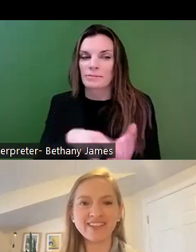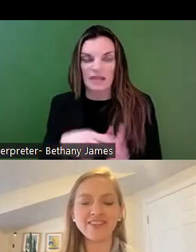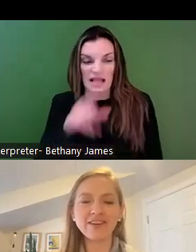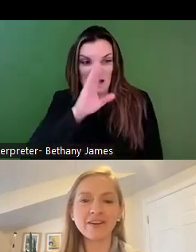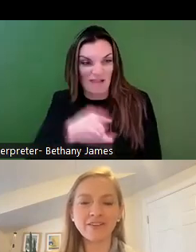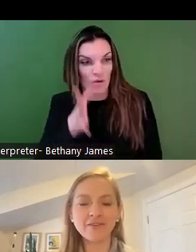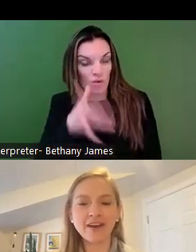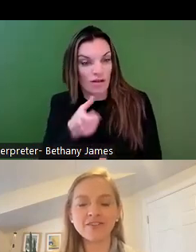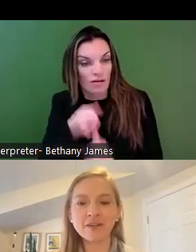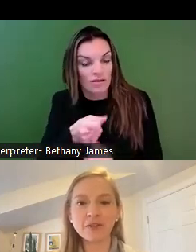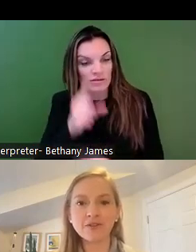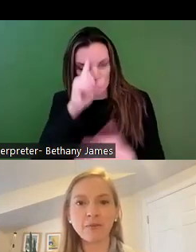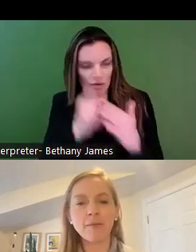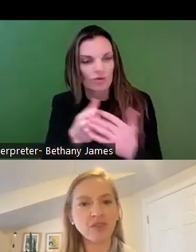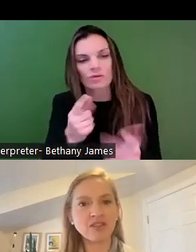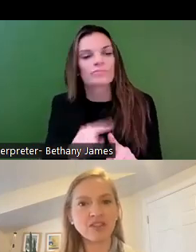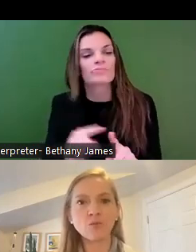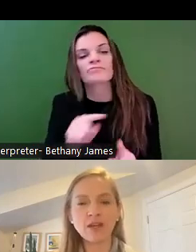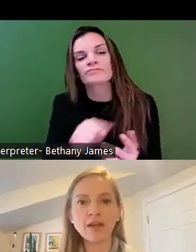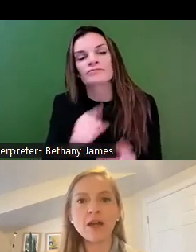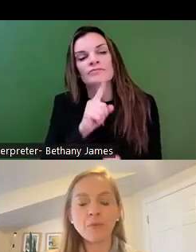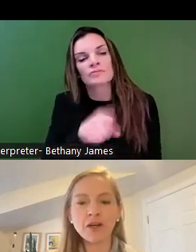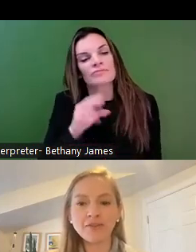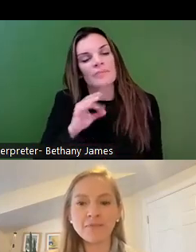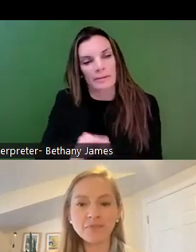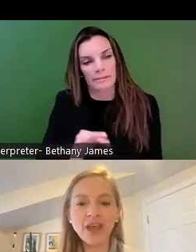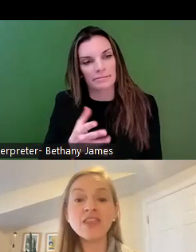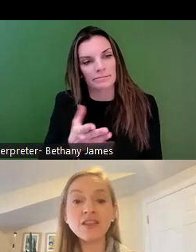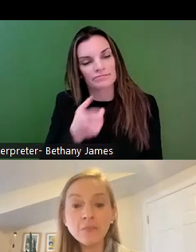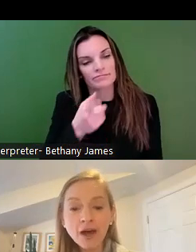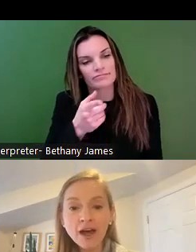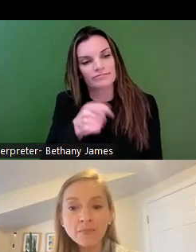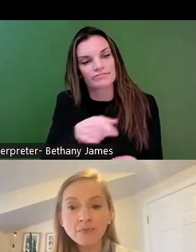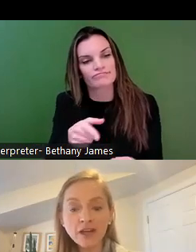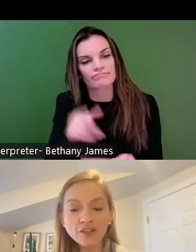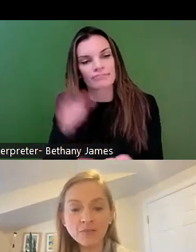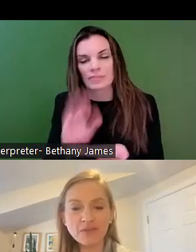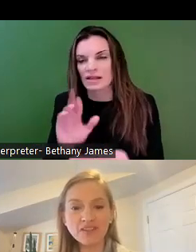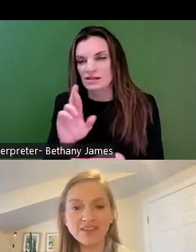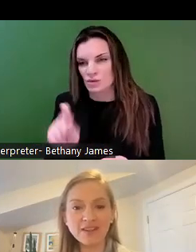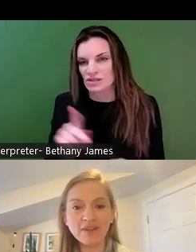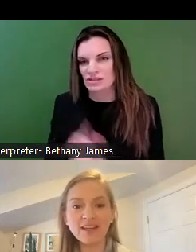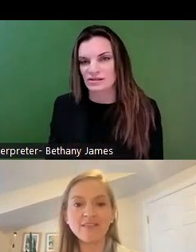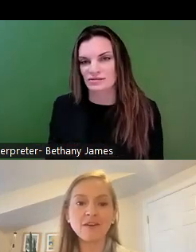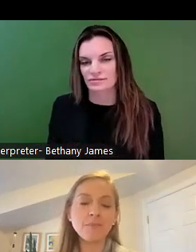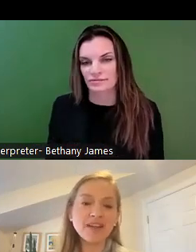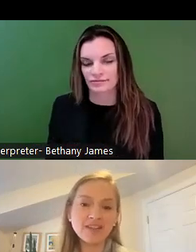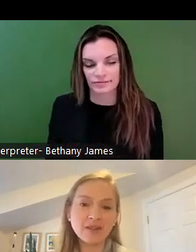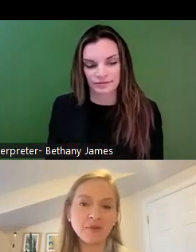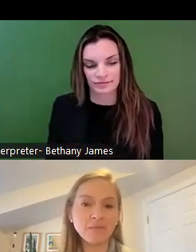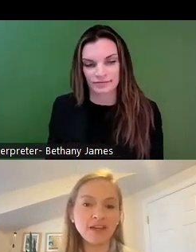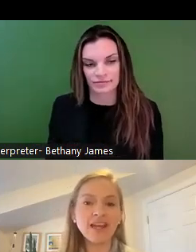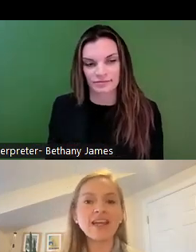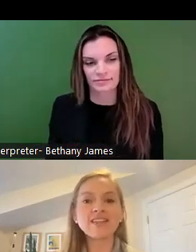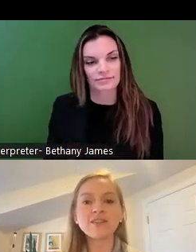stroke. Like I said, there are other factors that we learned about, but this is one part of it. And then I should have maybe said this at the beginning, the very base of